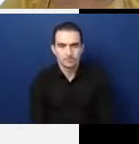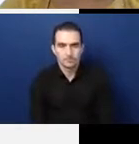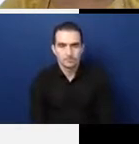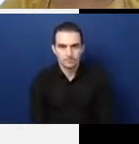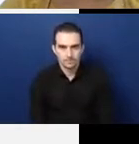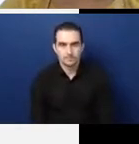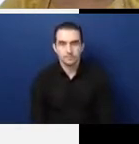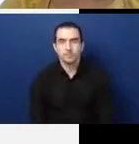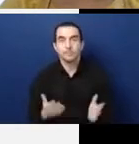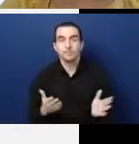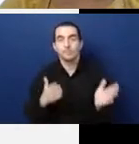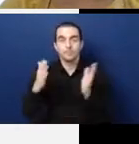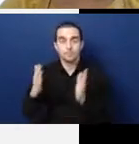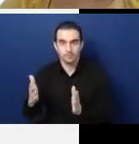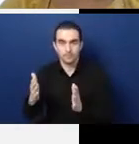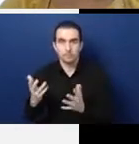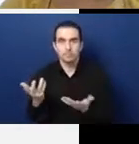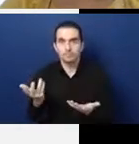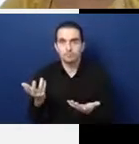this